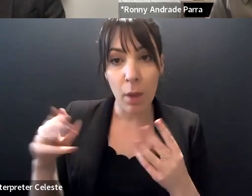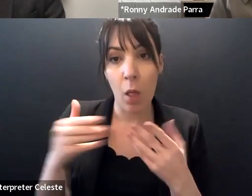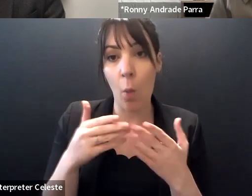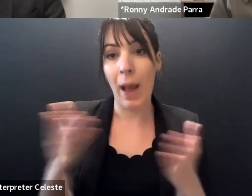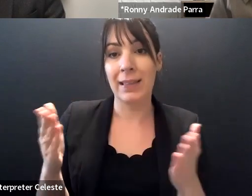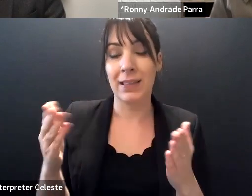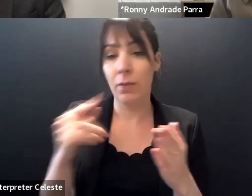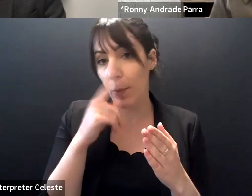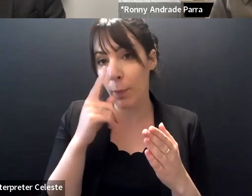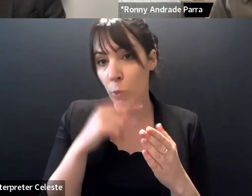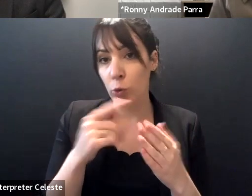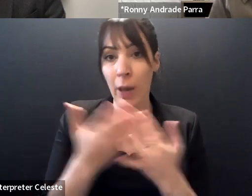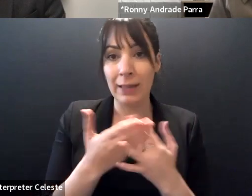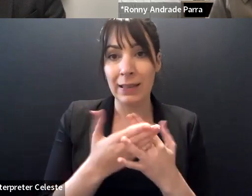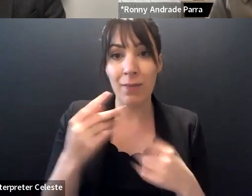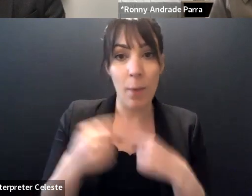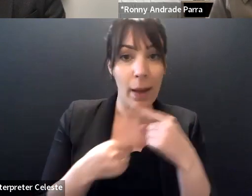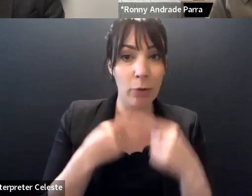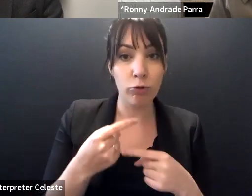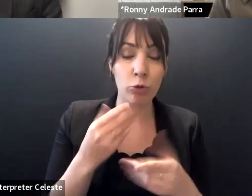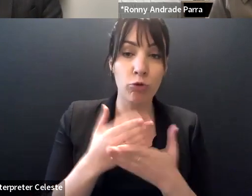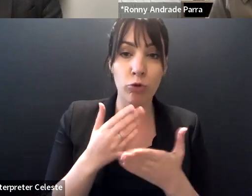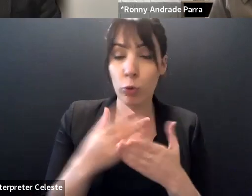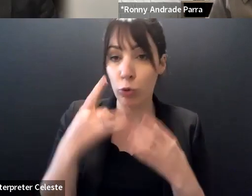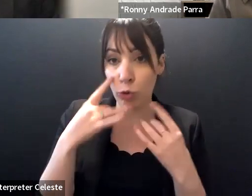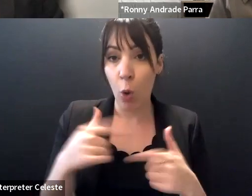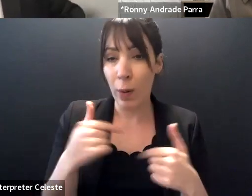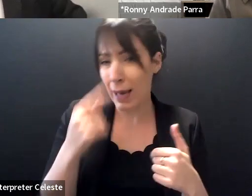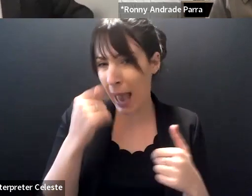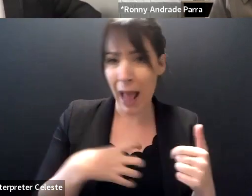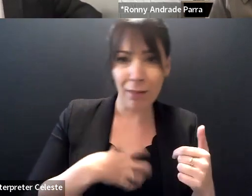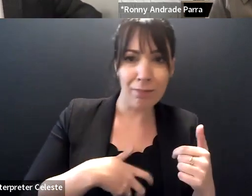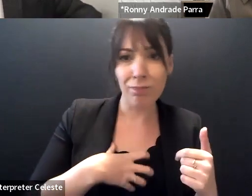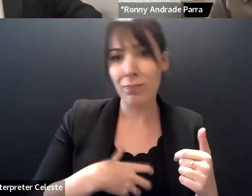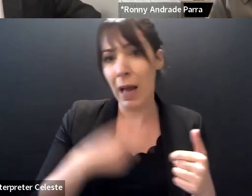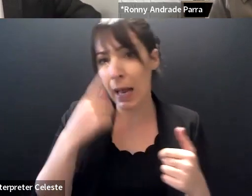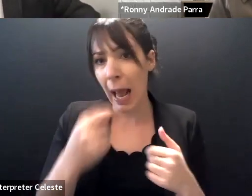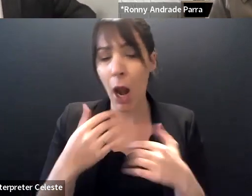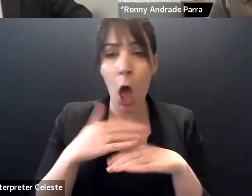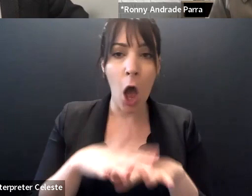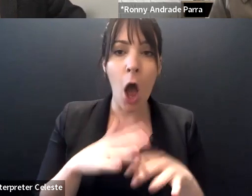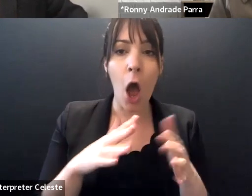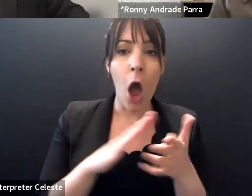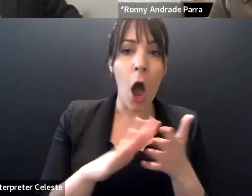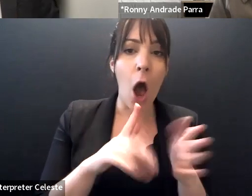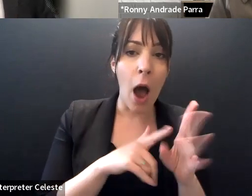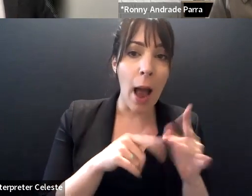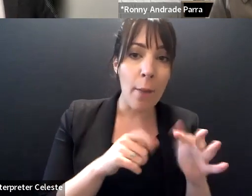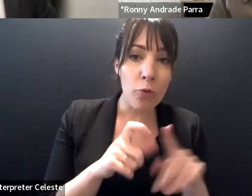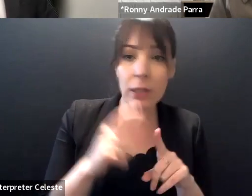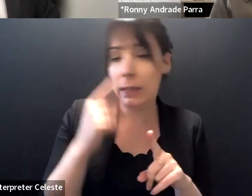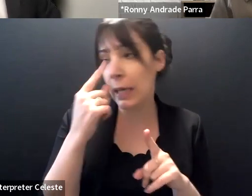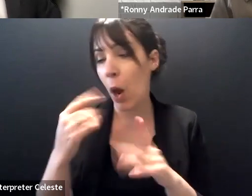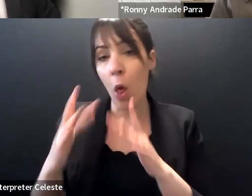It has demonstrated that we can shift and move to online and provide hybrid ways of learning. And so do not allow